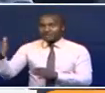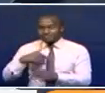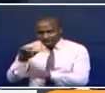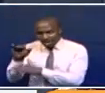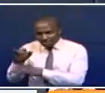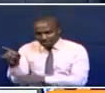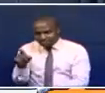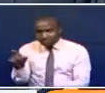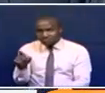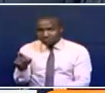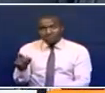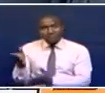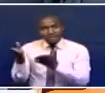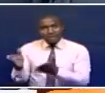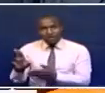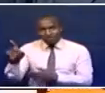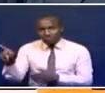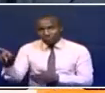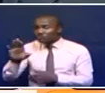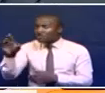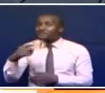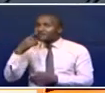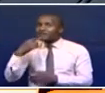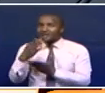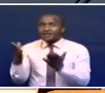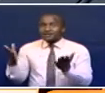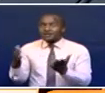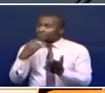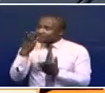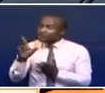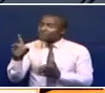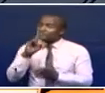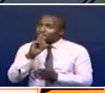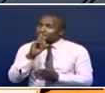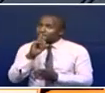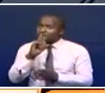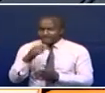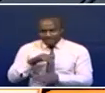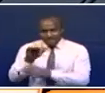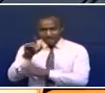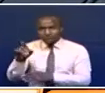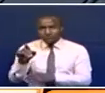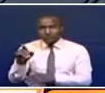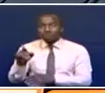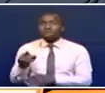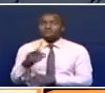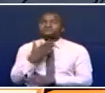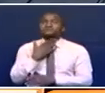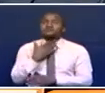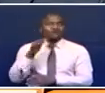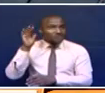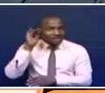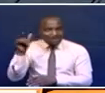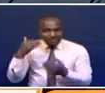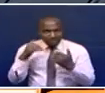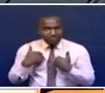him, now, my friend Uhuru, you didn't say anything before Mzee Moi. Now, let me ask you, and we want to hear this from the horse's